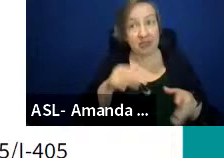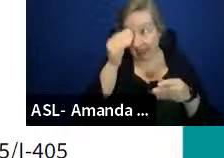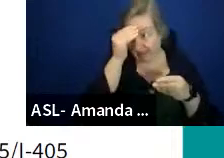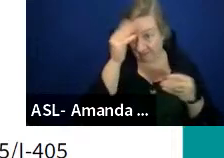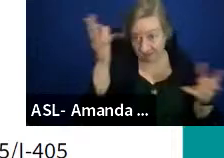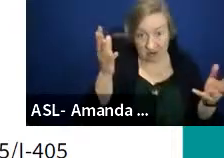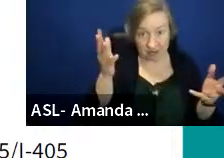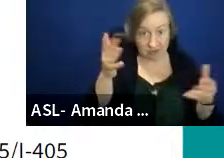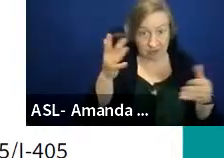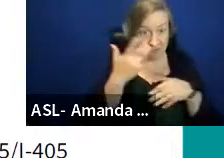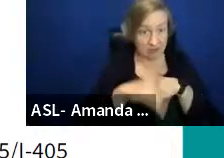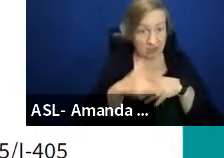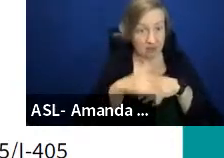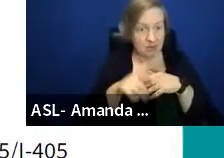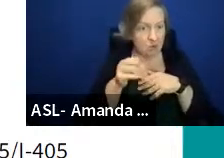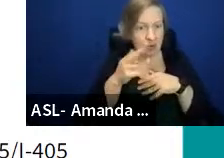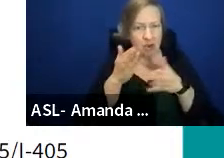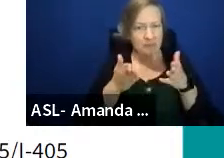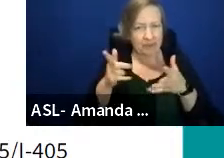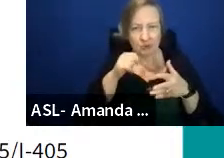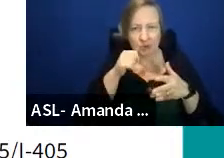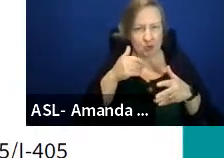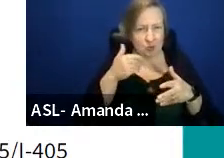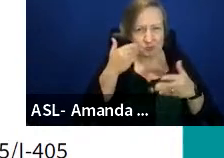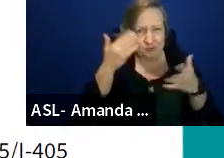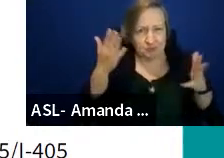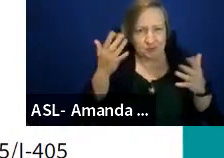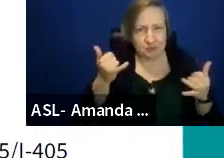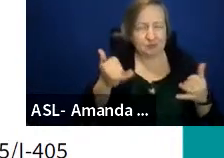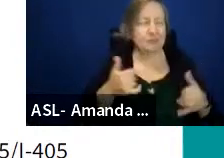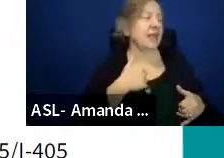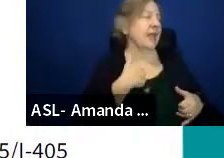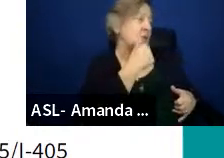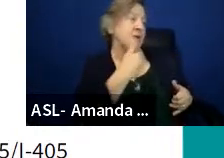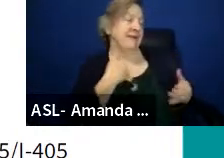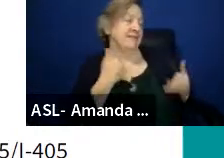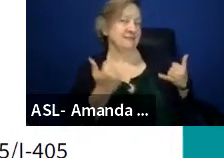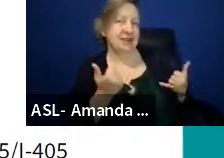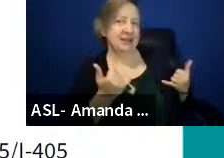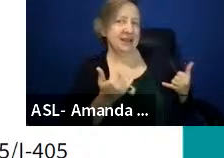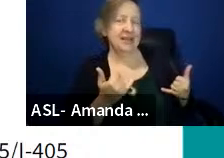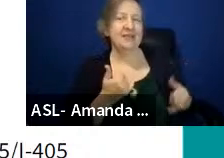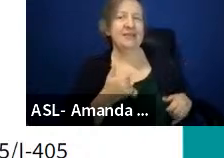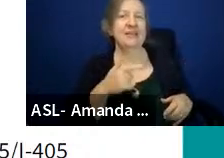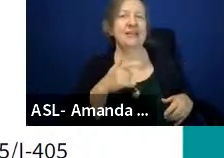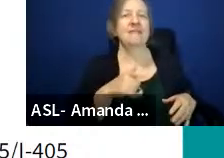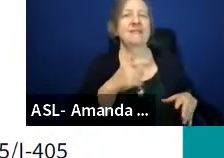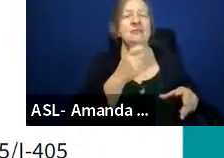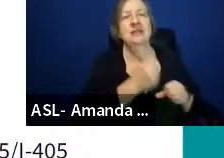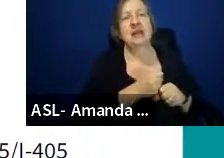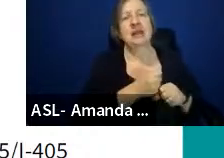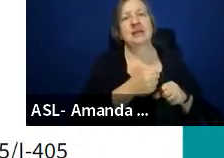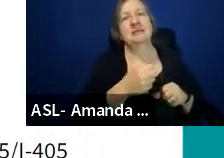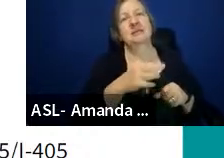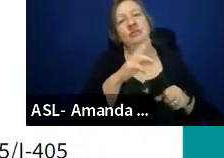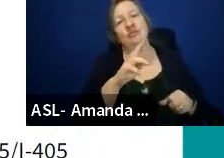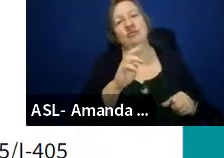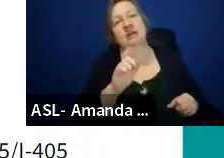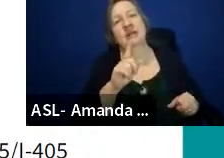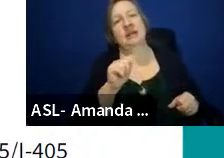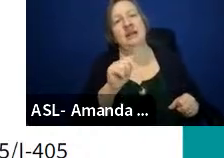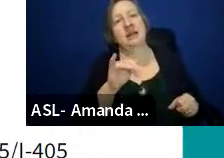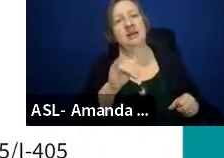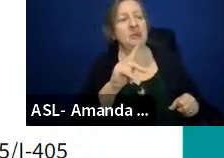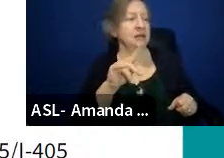or maybe not at your fingertips? I don't have at my fingertips. You're kind of getting at reliability. So there is kind of a